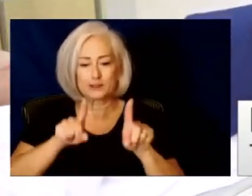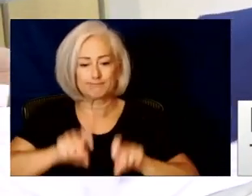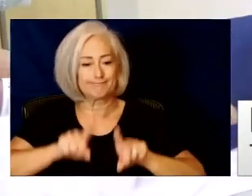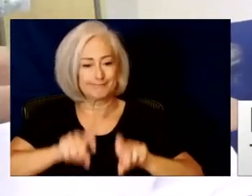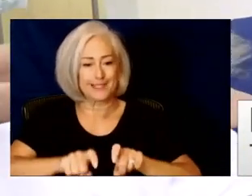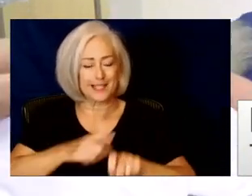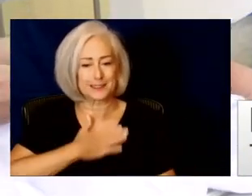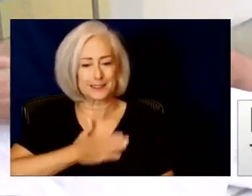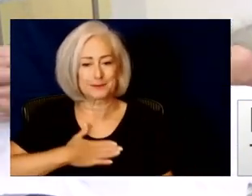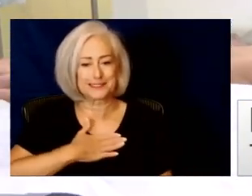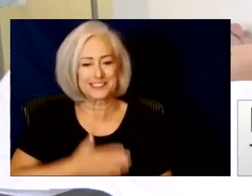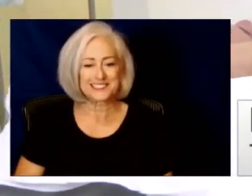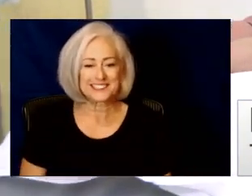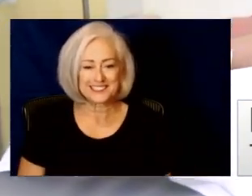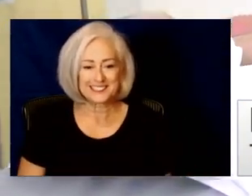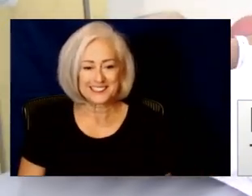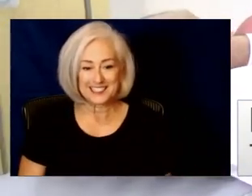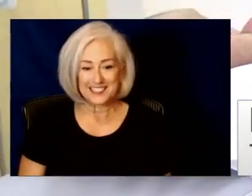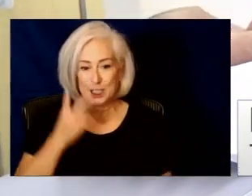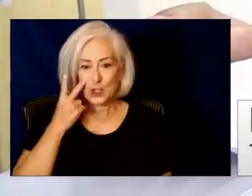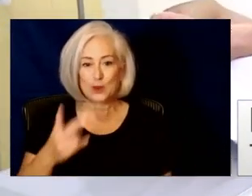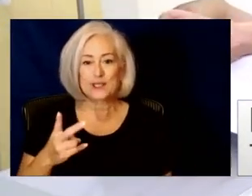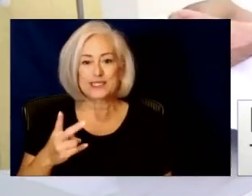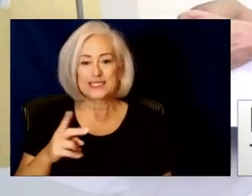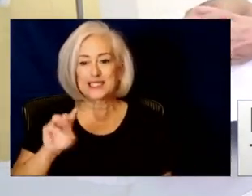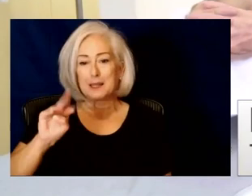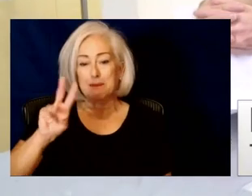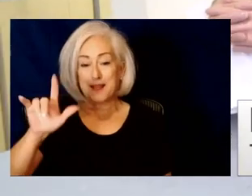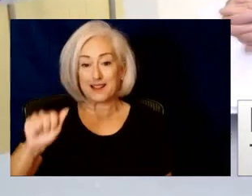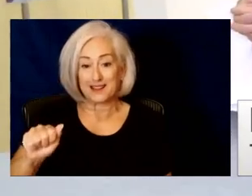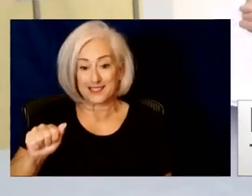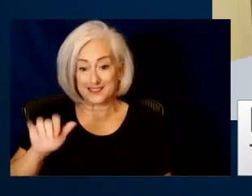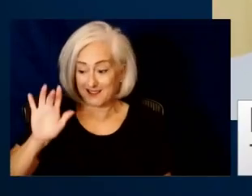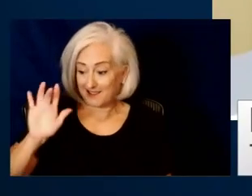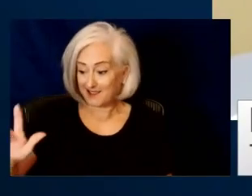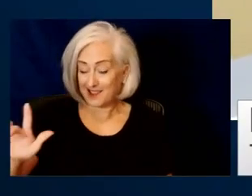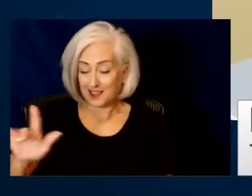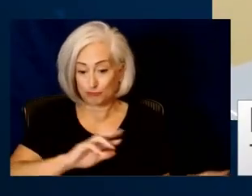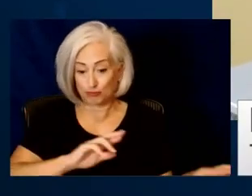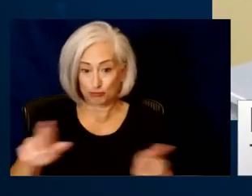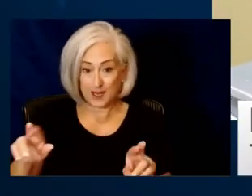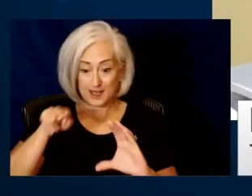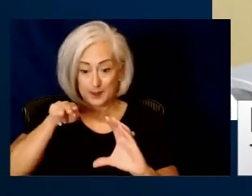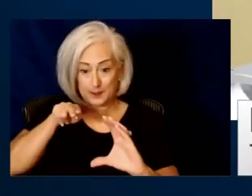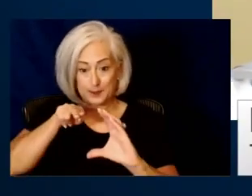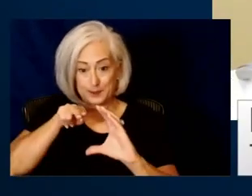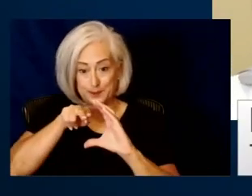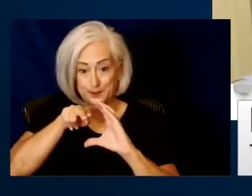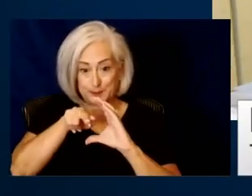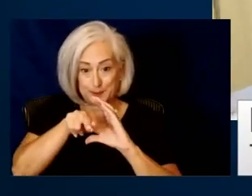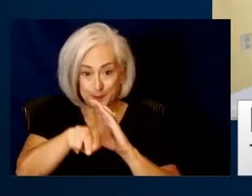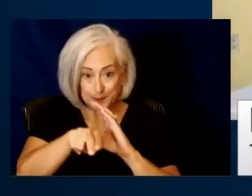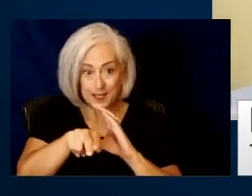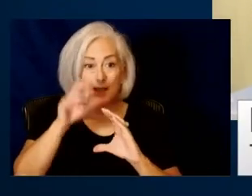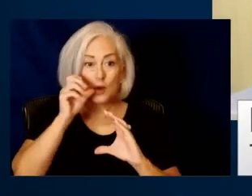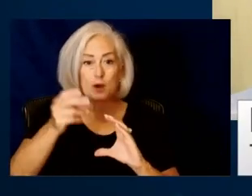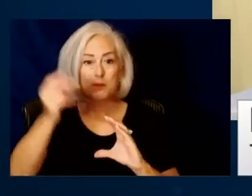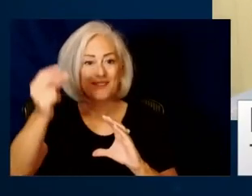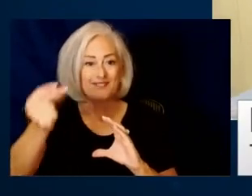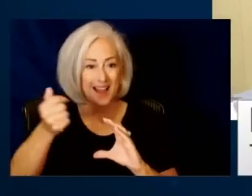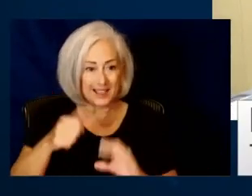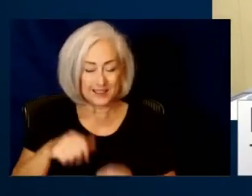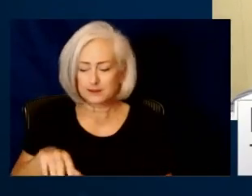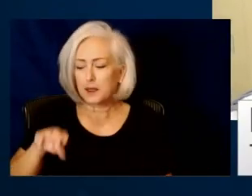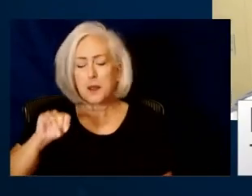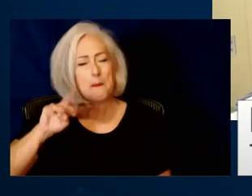there. I think we could see Melissa getting ready. He's going to go into the scanner, and it's going to be really rapid. And Mario, is it true you could